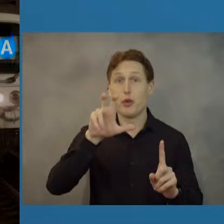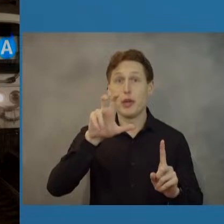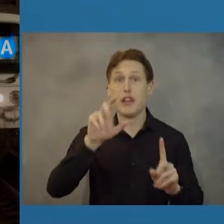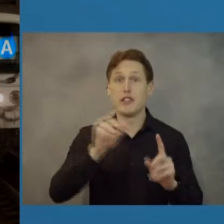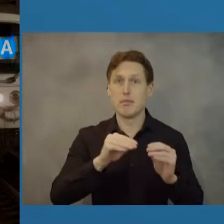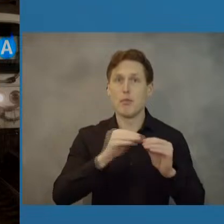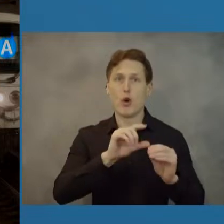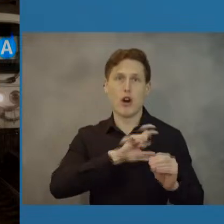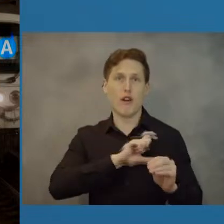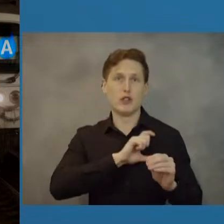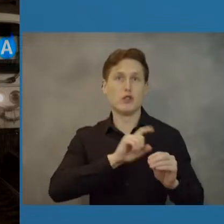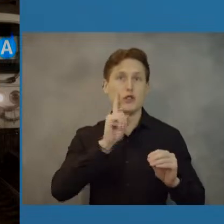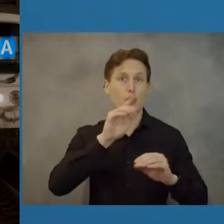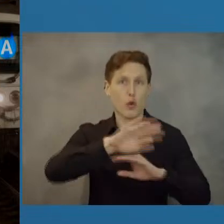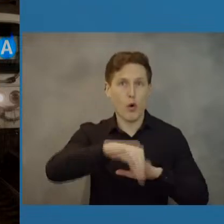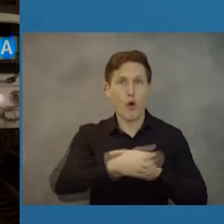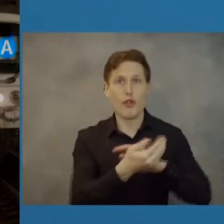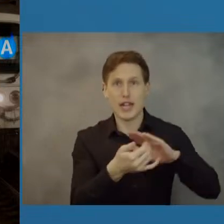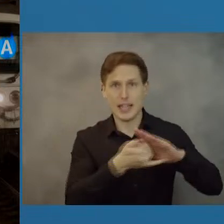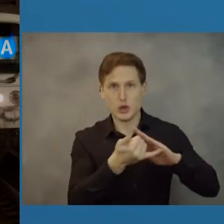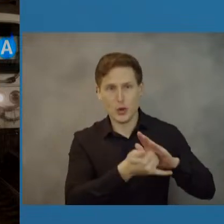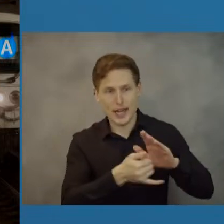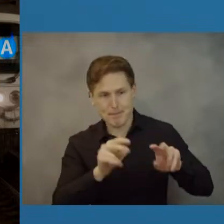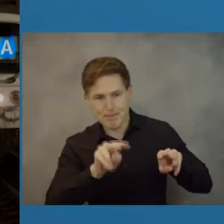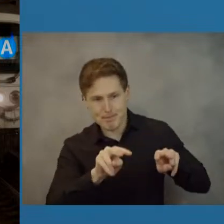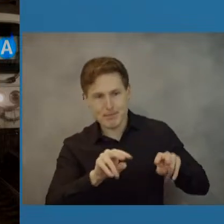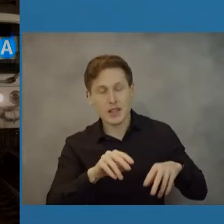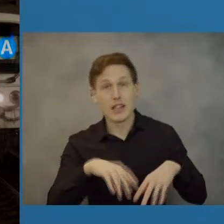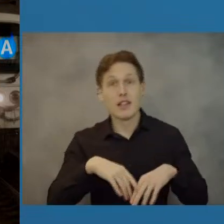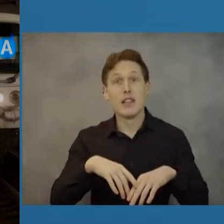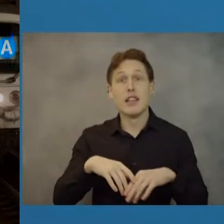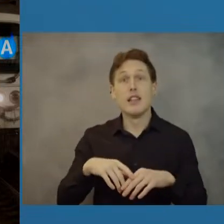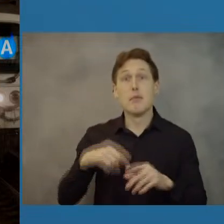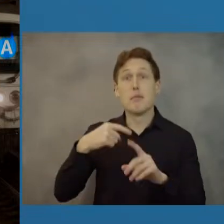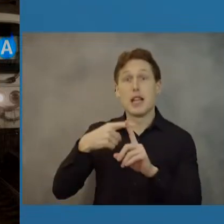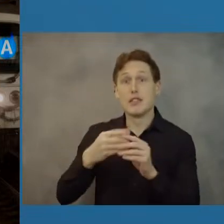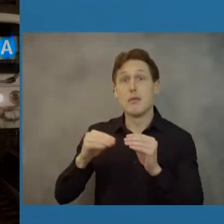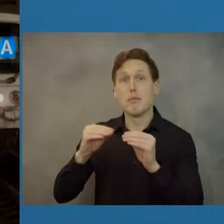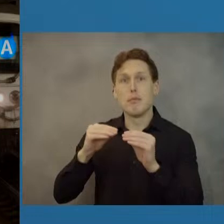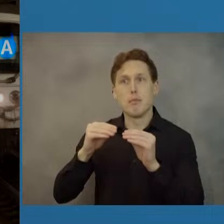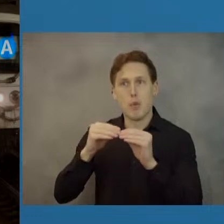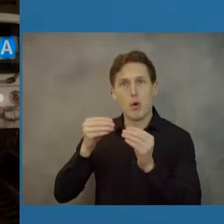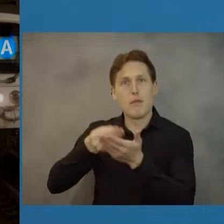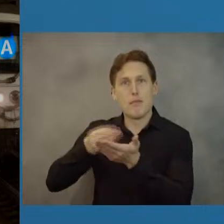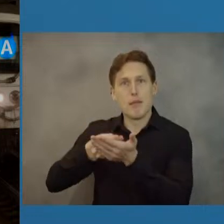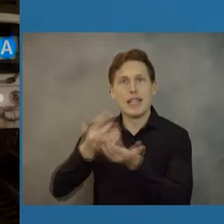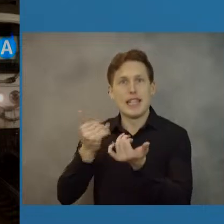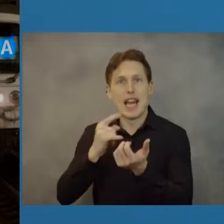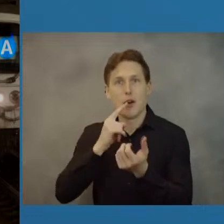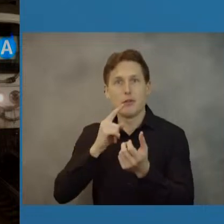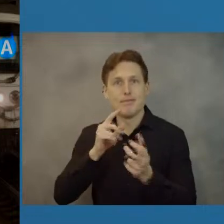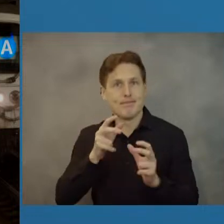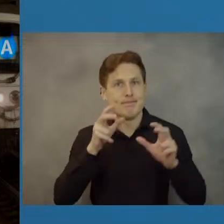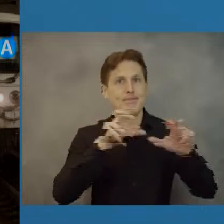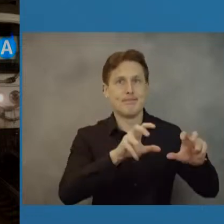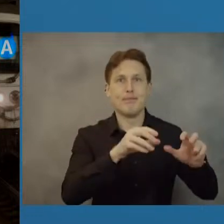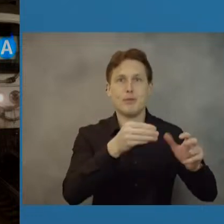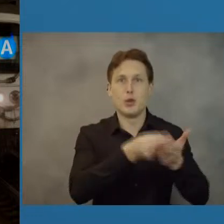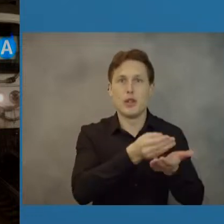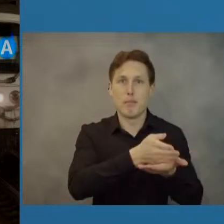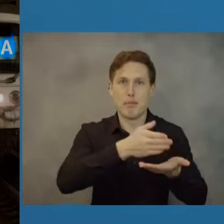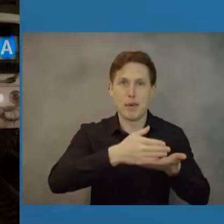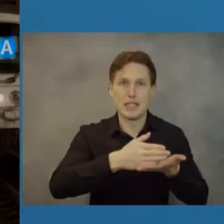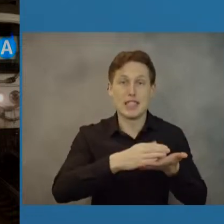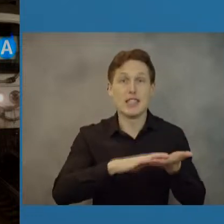$77 million, which we are now securing in this budget. With our state funding, NYPD has assigned officers to